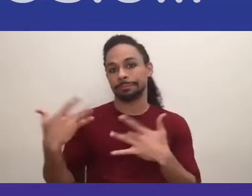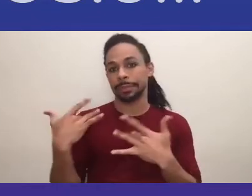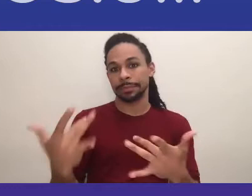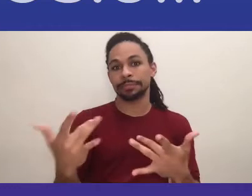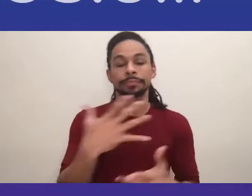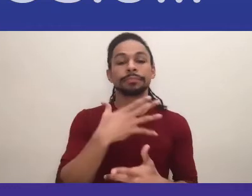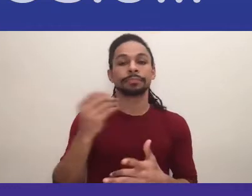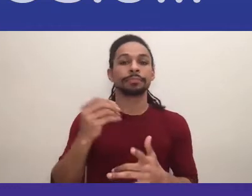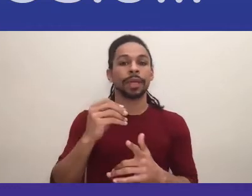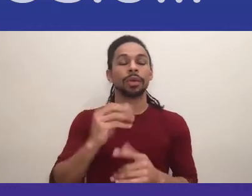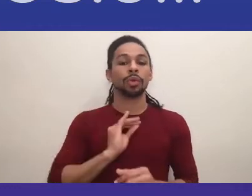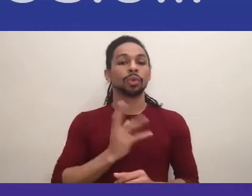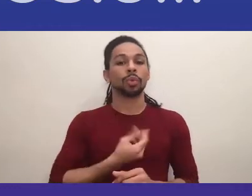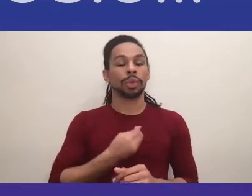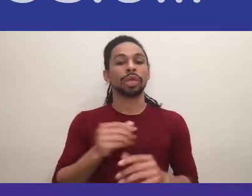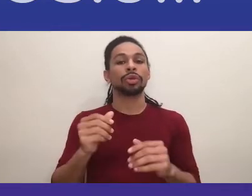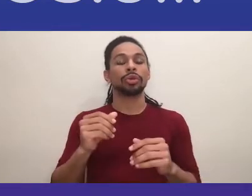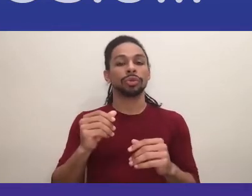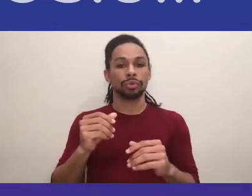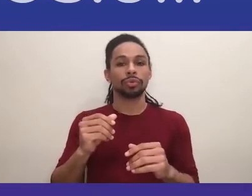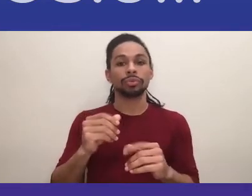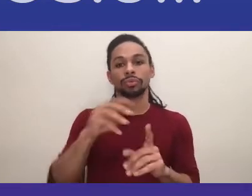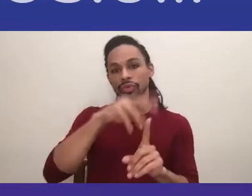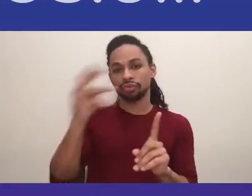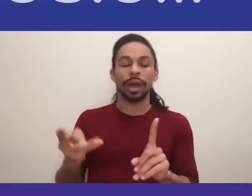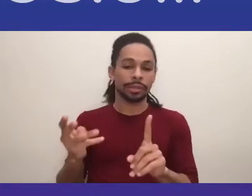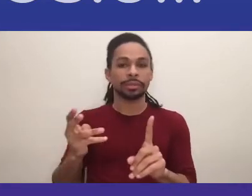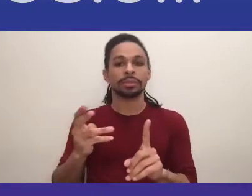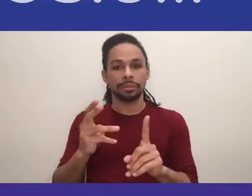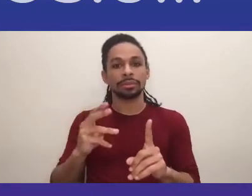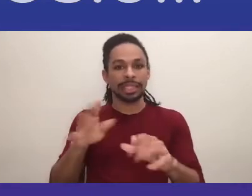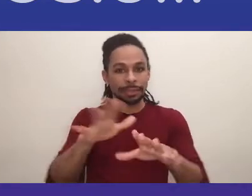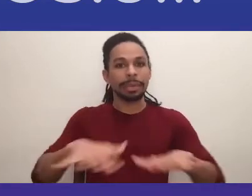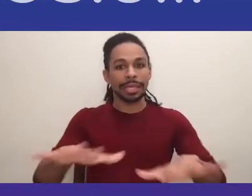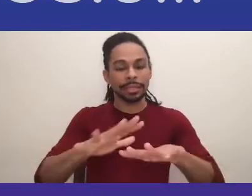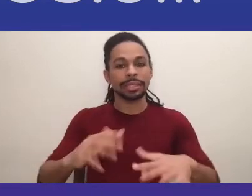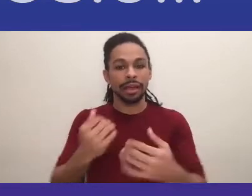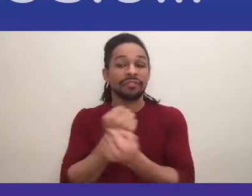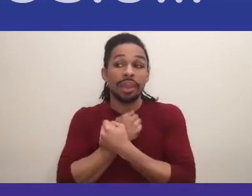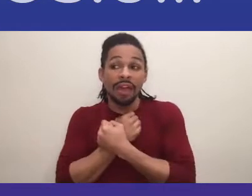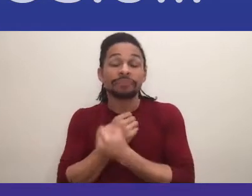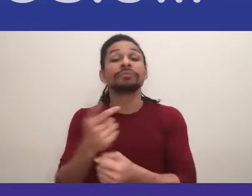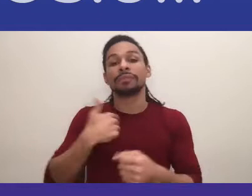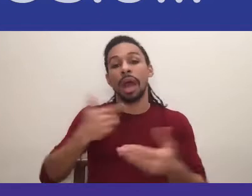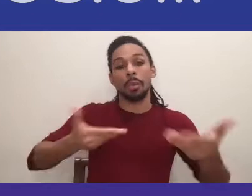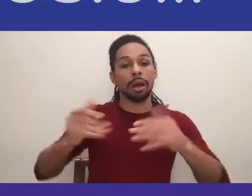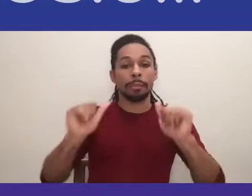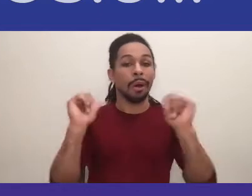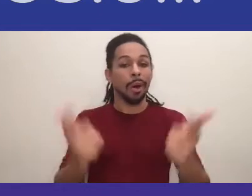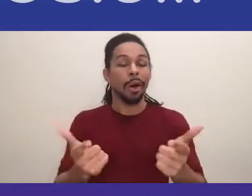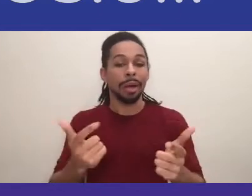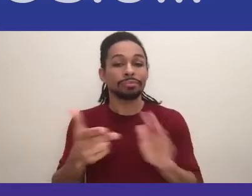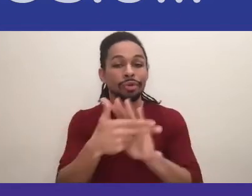people of color spaces that are loving, I welcome all pronouns. And then in terms of a description of